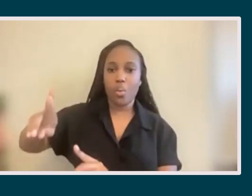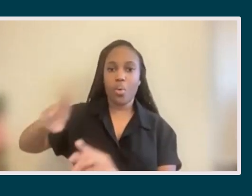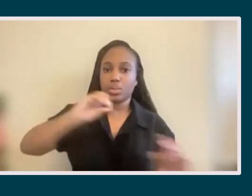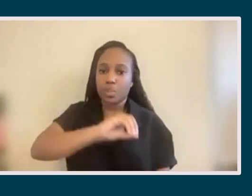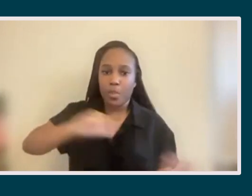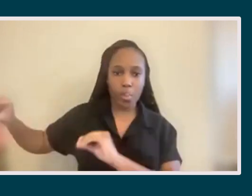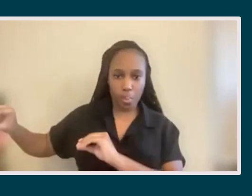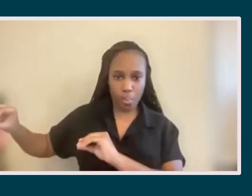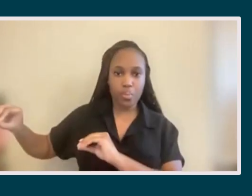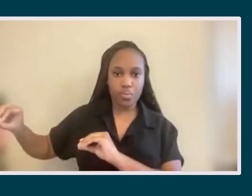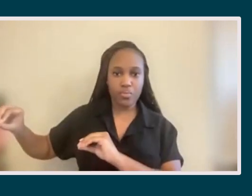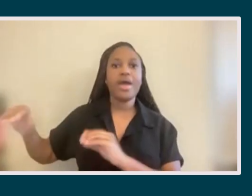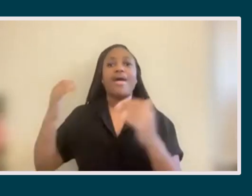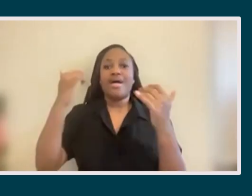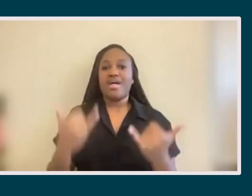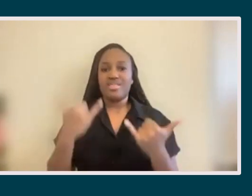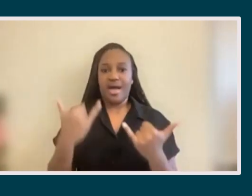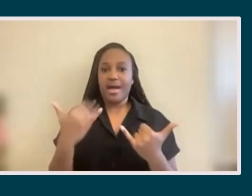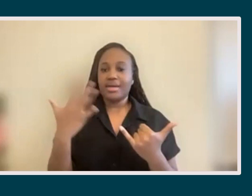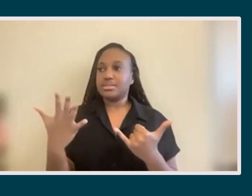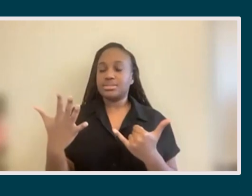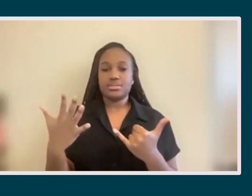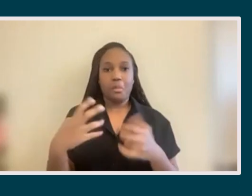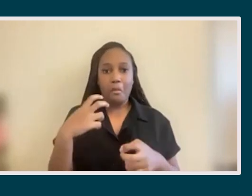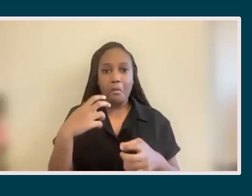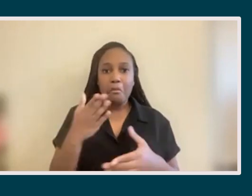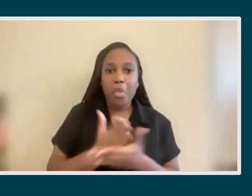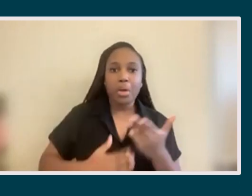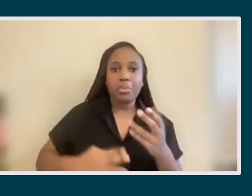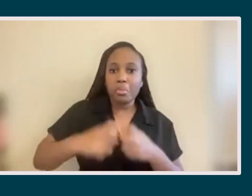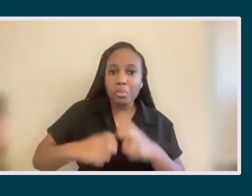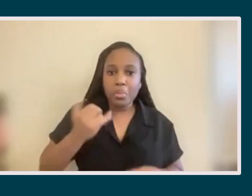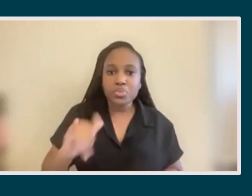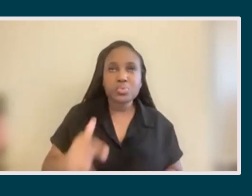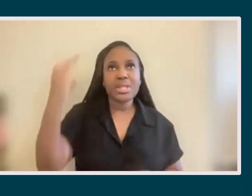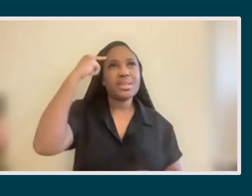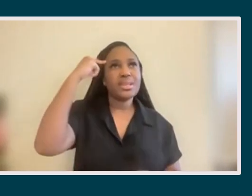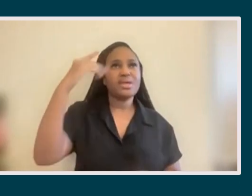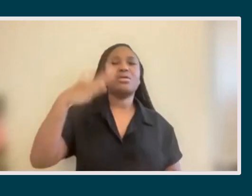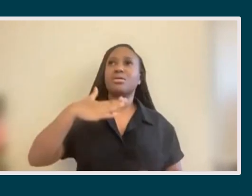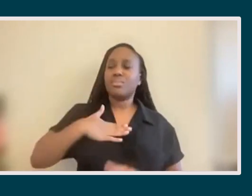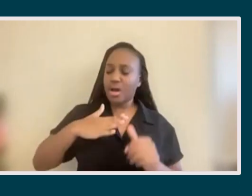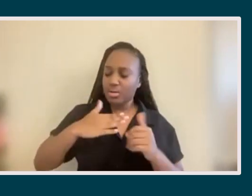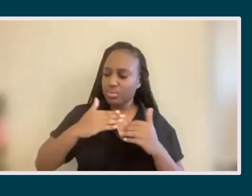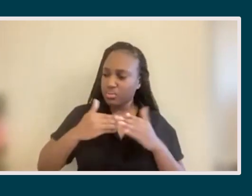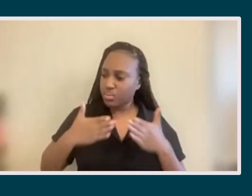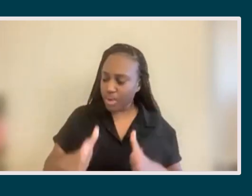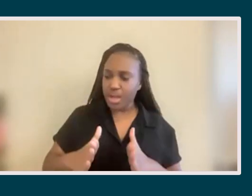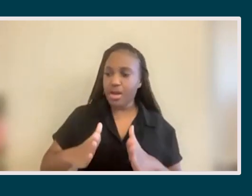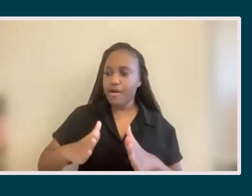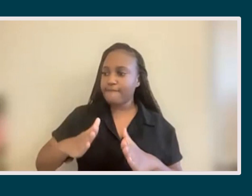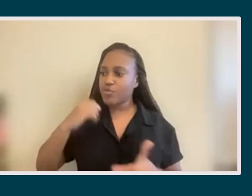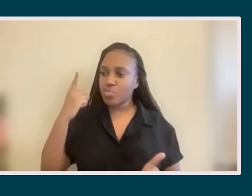is actually an illness for the self as well. To think that the way that I am going to correct somebody, amend